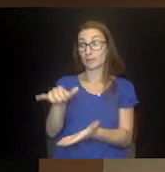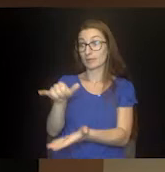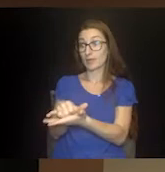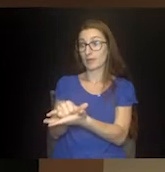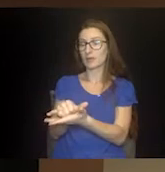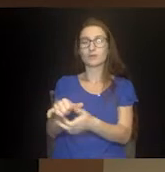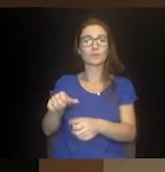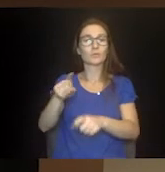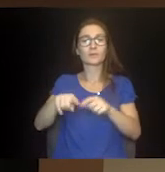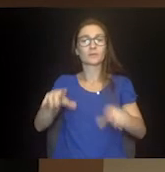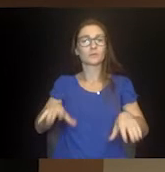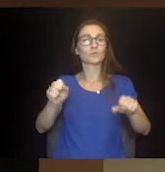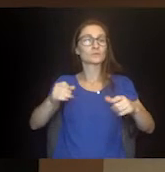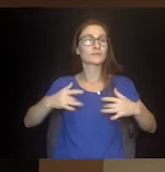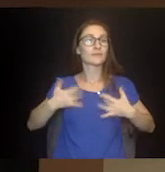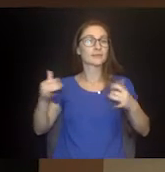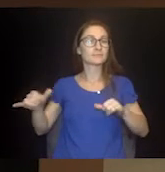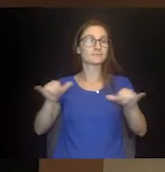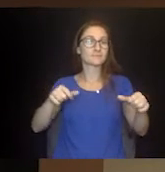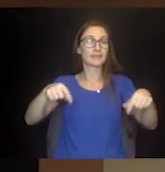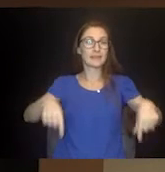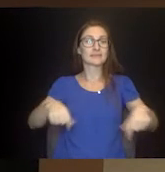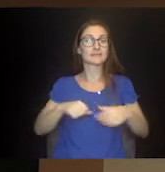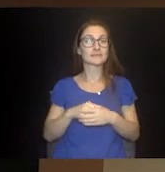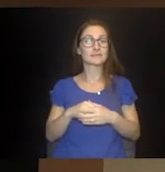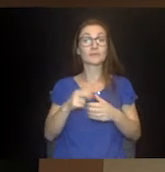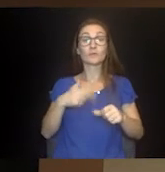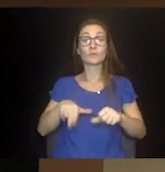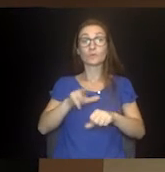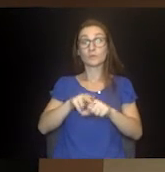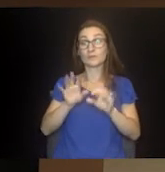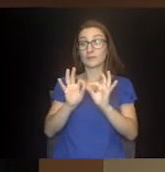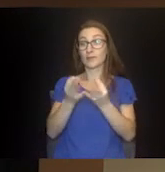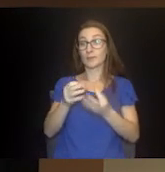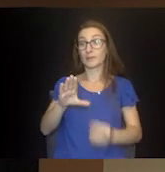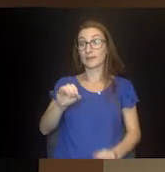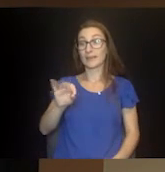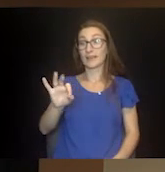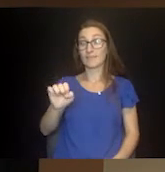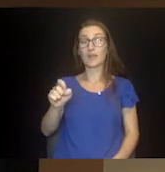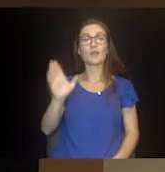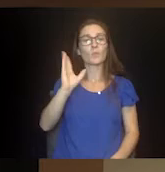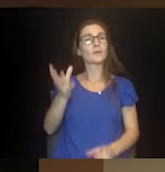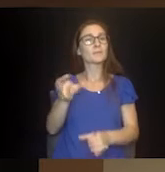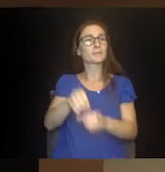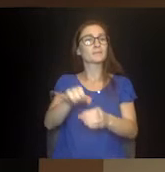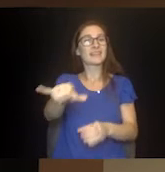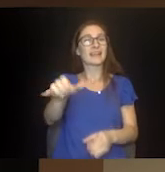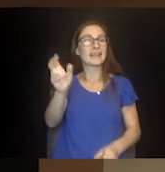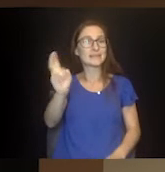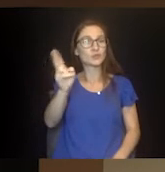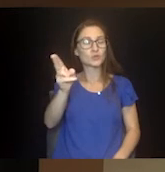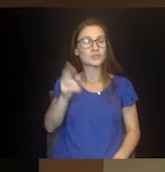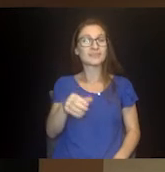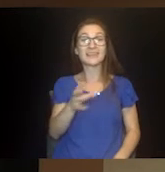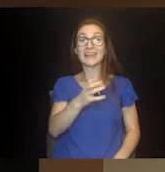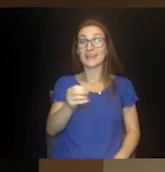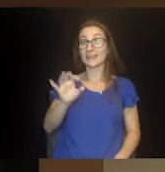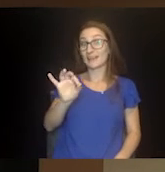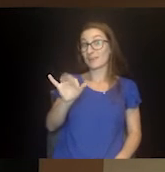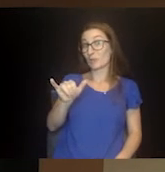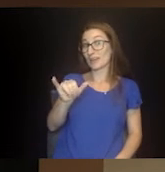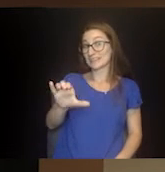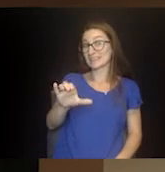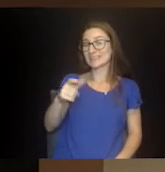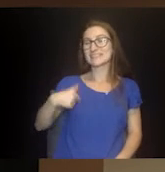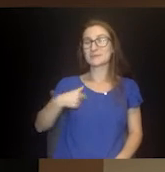So, and without that, we will not be able to do type of events like this. So, and of course, Family Cafe is also going to be a part of that history as